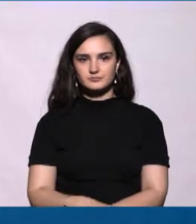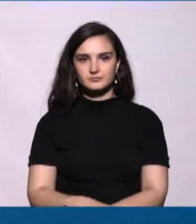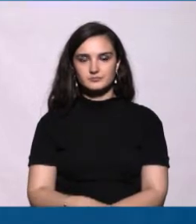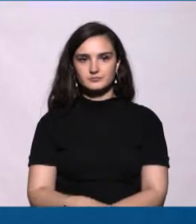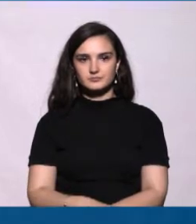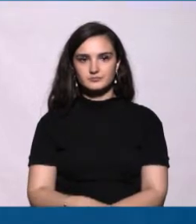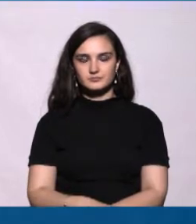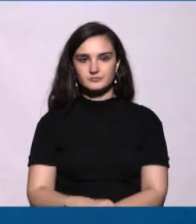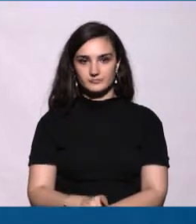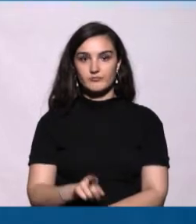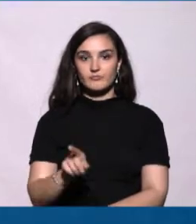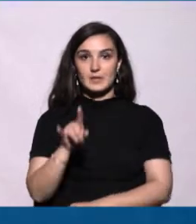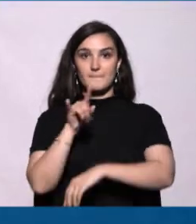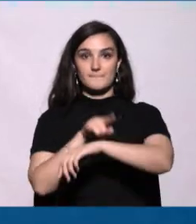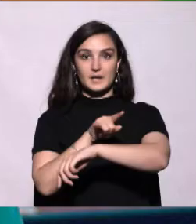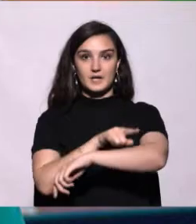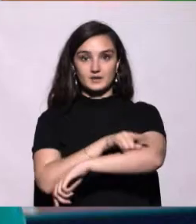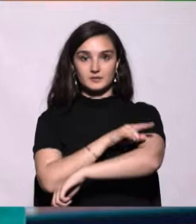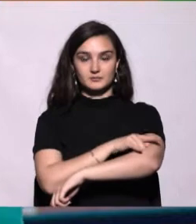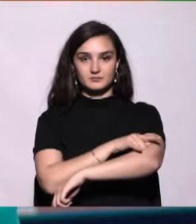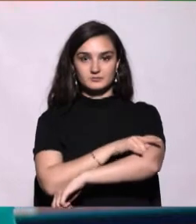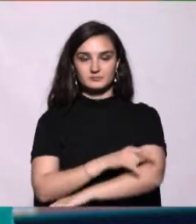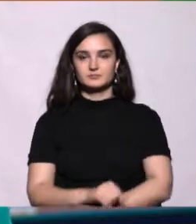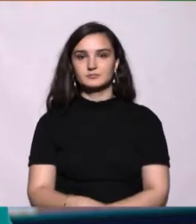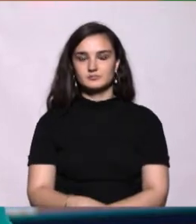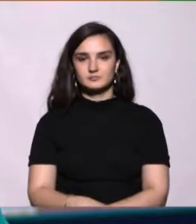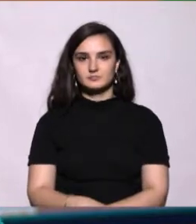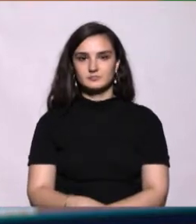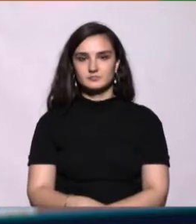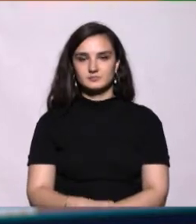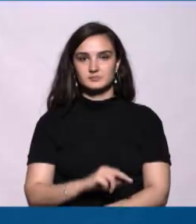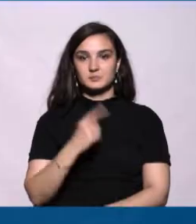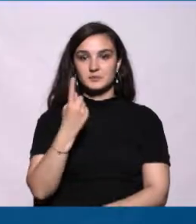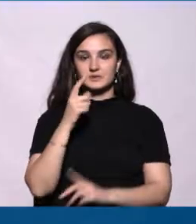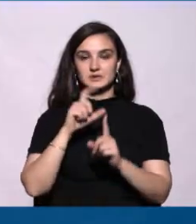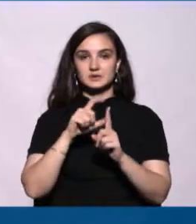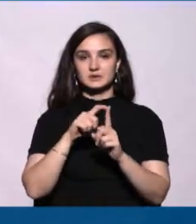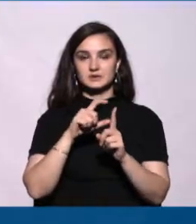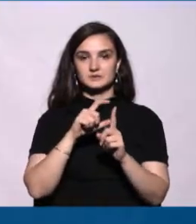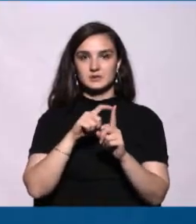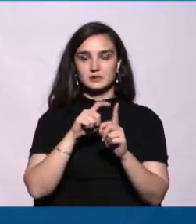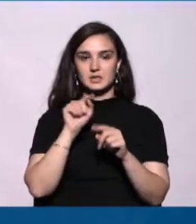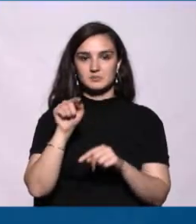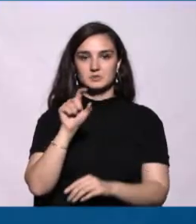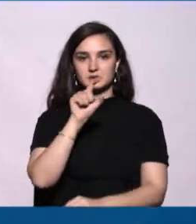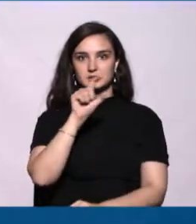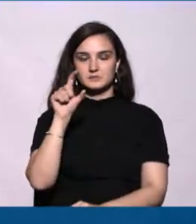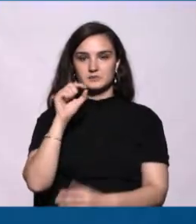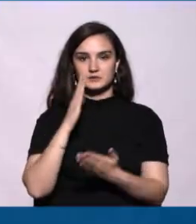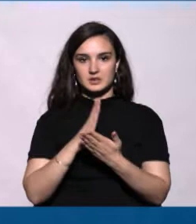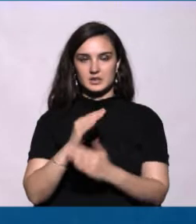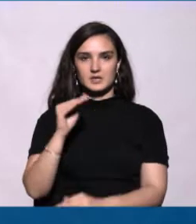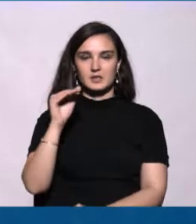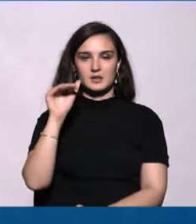frog. Frog. Frog. Baqaqi. And the first letter for this word is